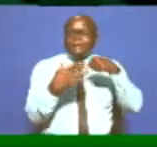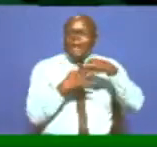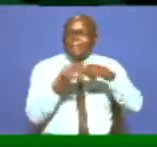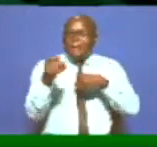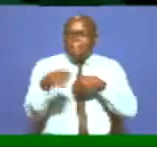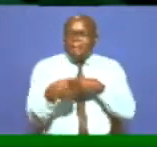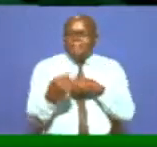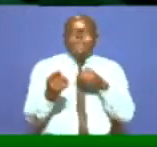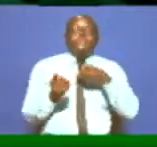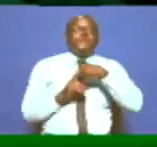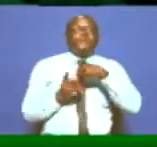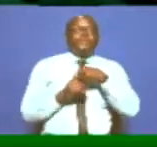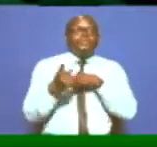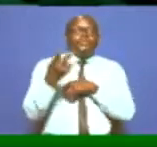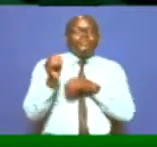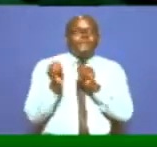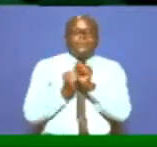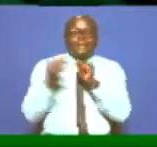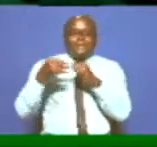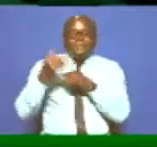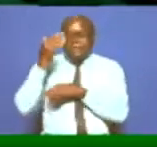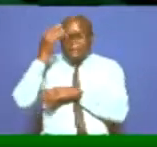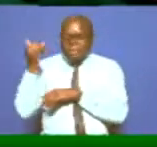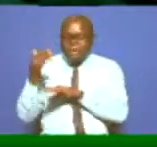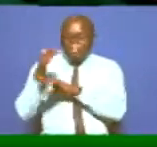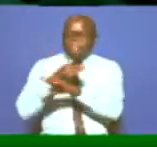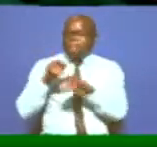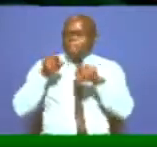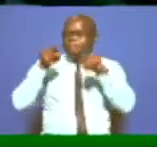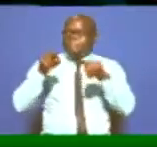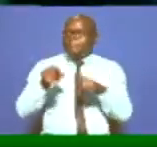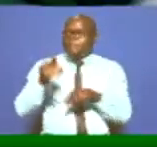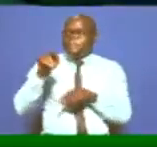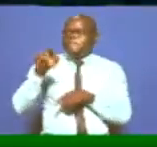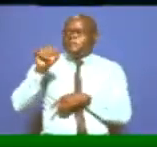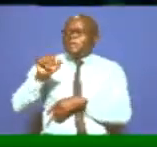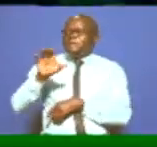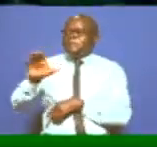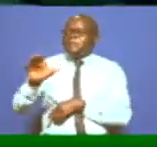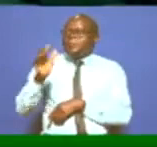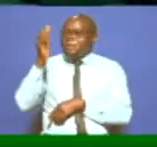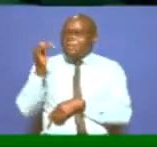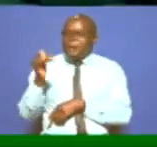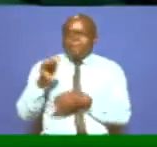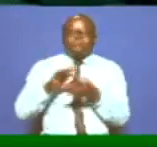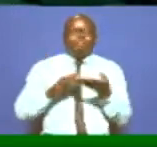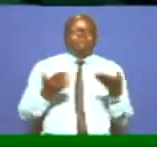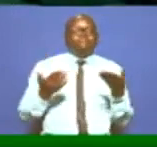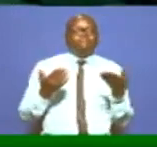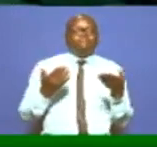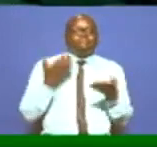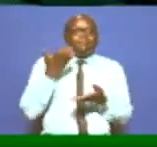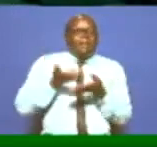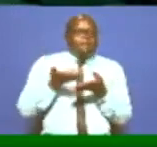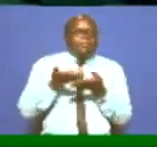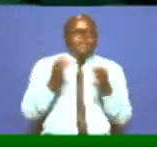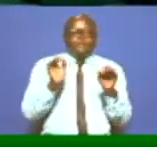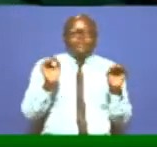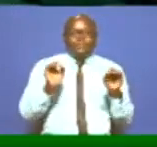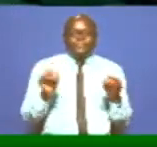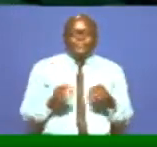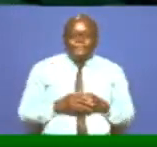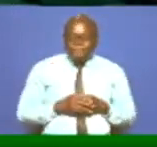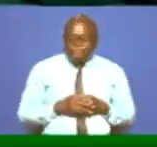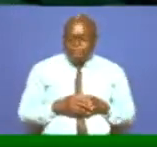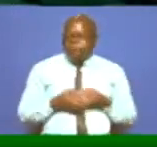being 2018, for the accusations by the Teacher Service Commission on the basis of lack of evidence. Could